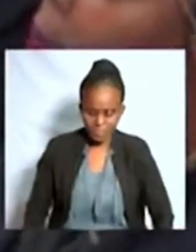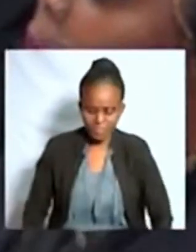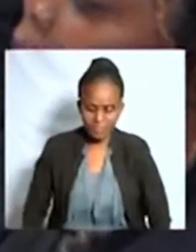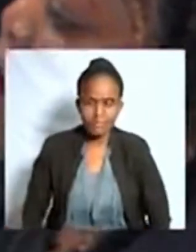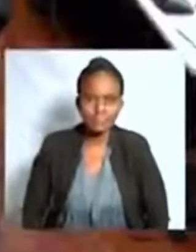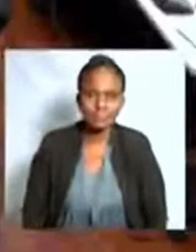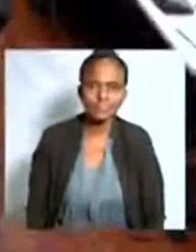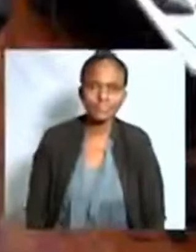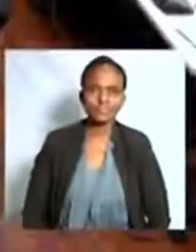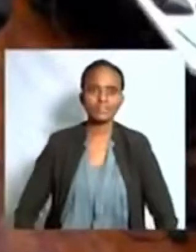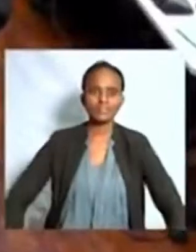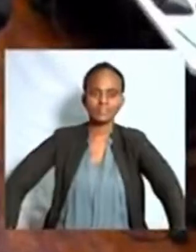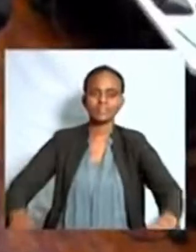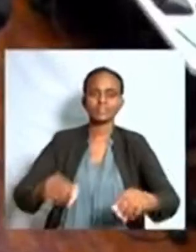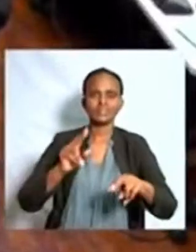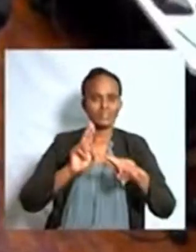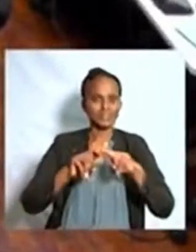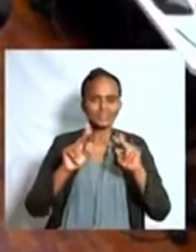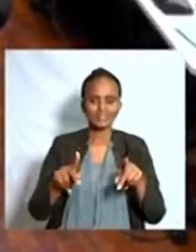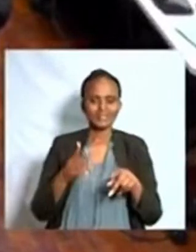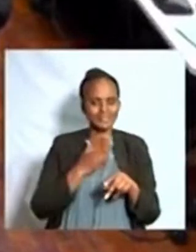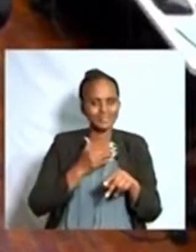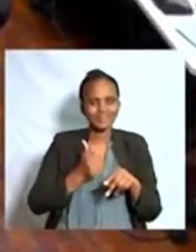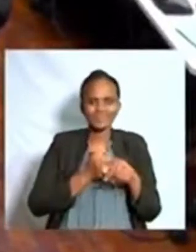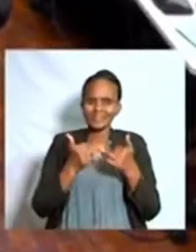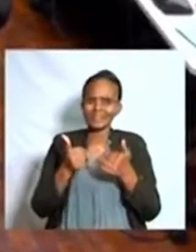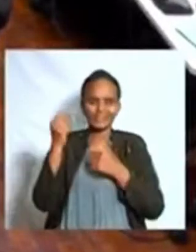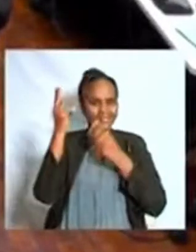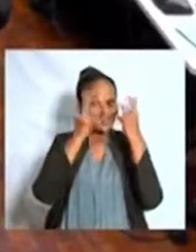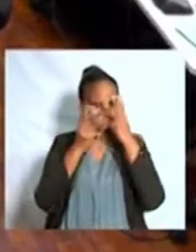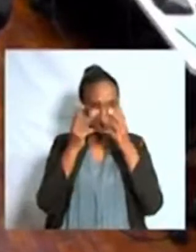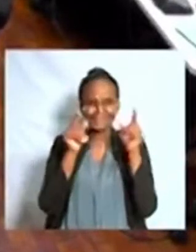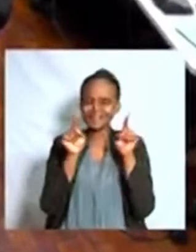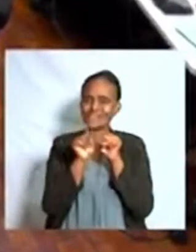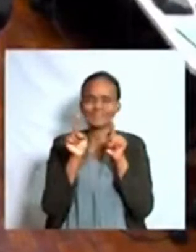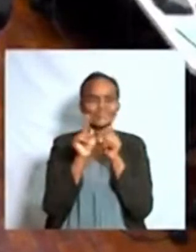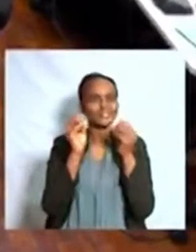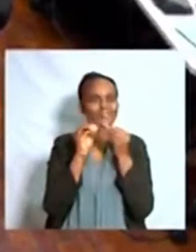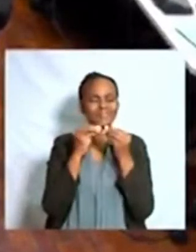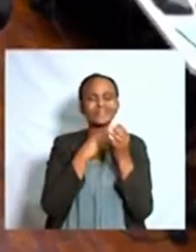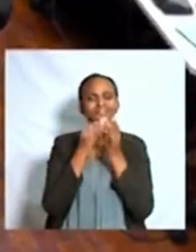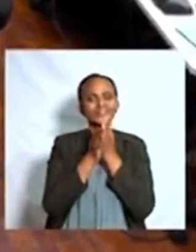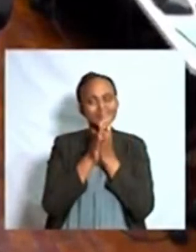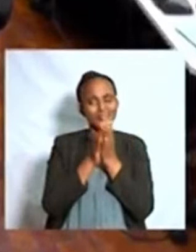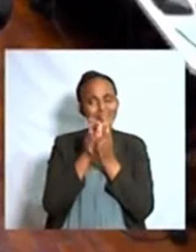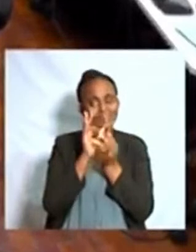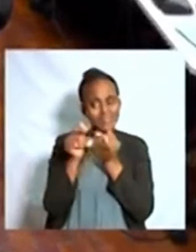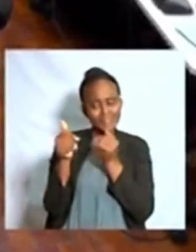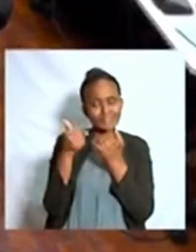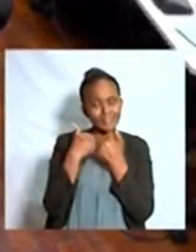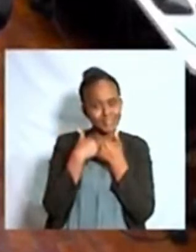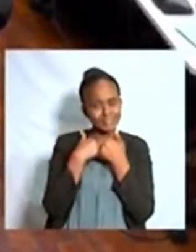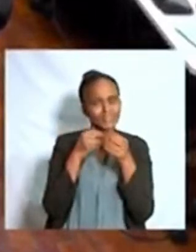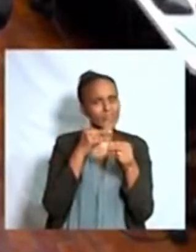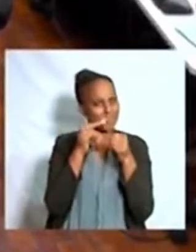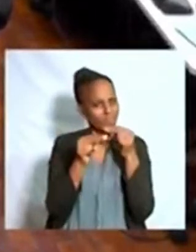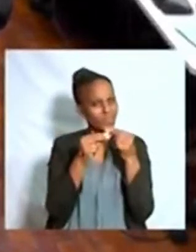Reaction. Chair, Yes, now yes, it's even becoming more interesting. If they've done that, it means